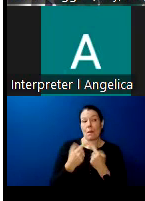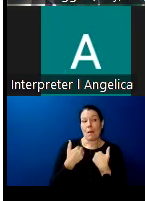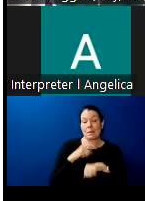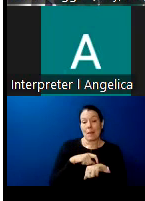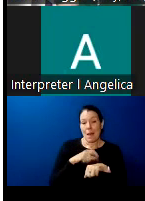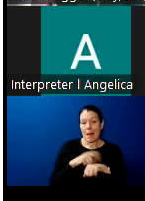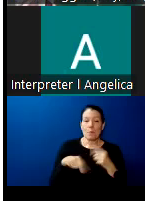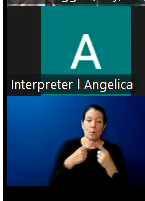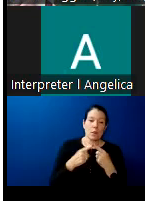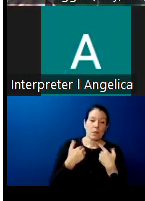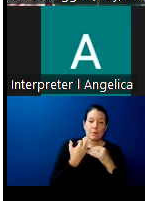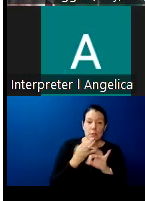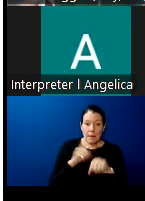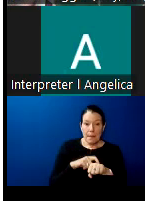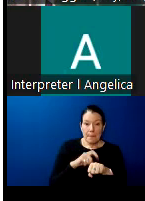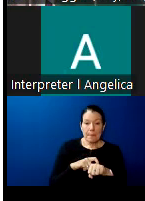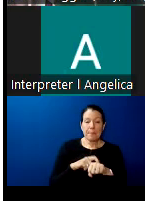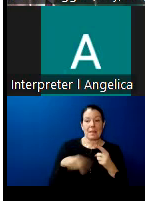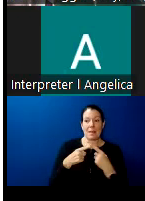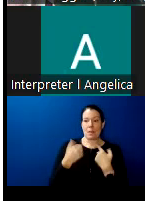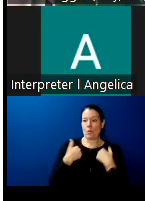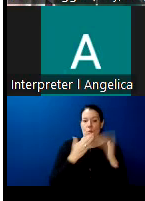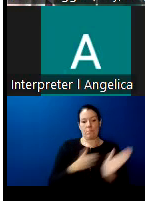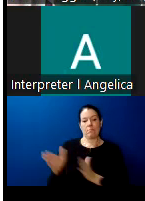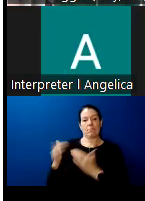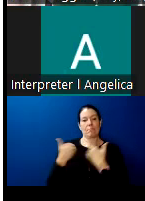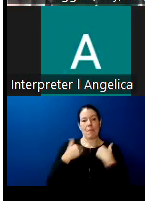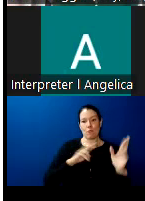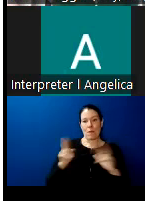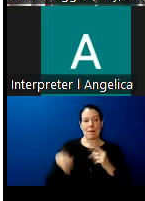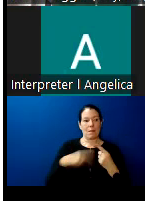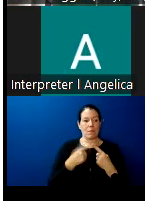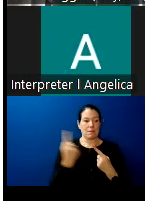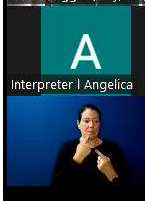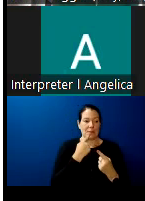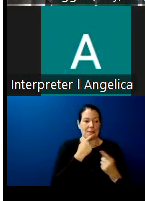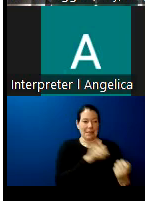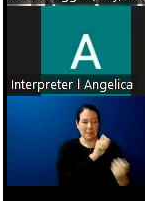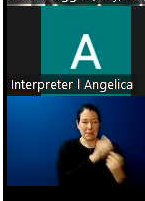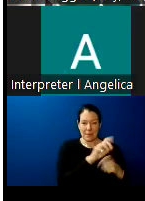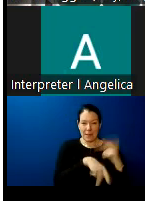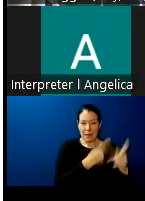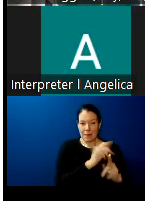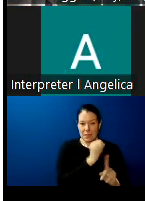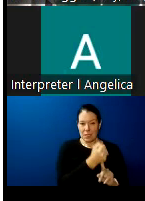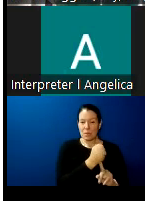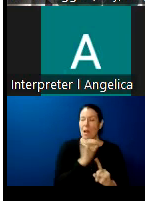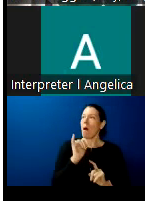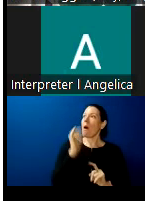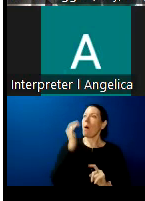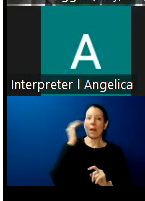That way I could think, when a client mentions a unique situation, be like, oh, actually,